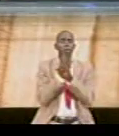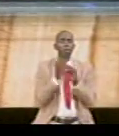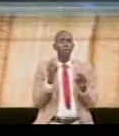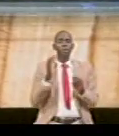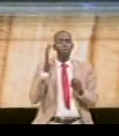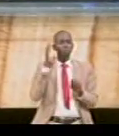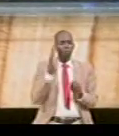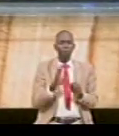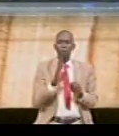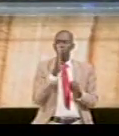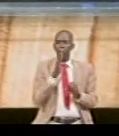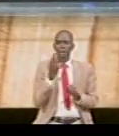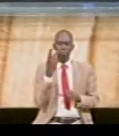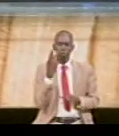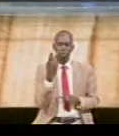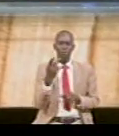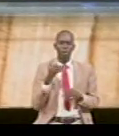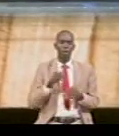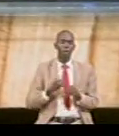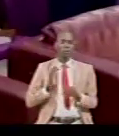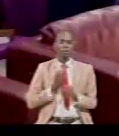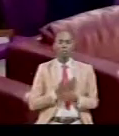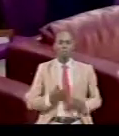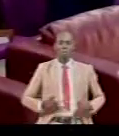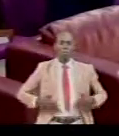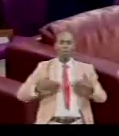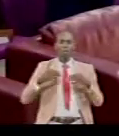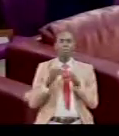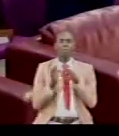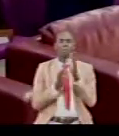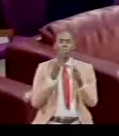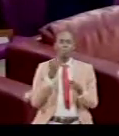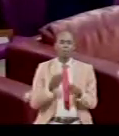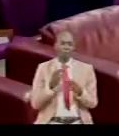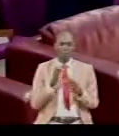be evident in our lives in Jesus' name. Amen.